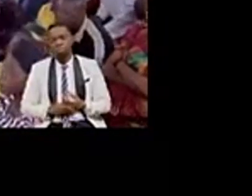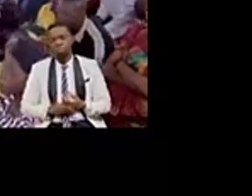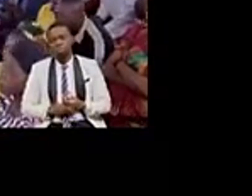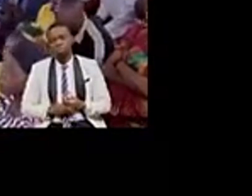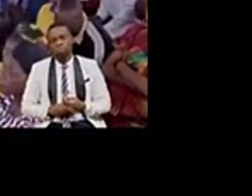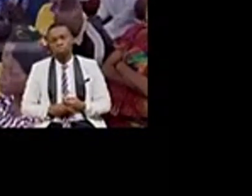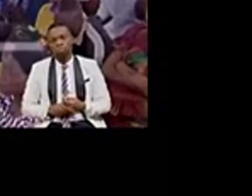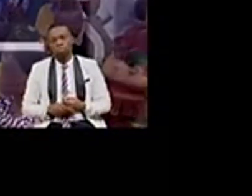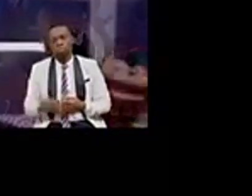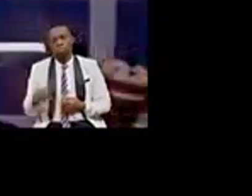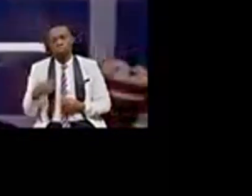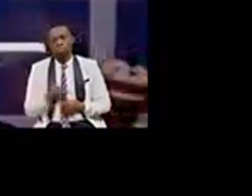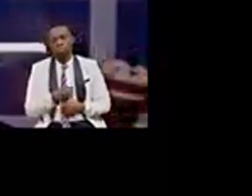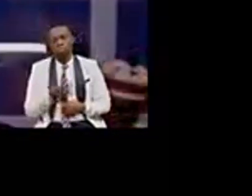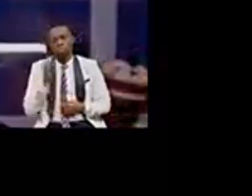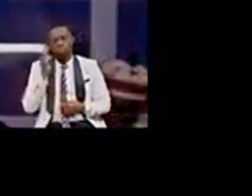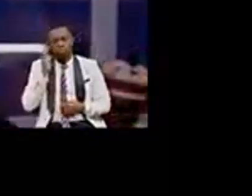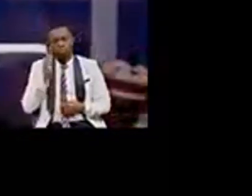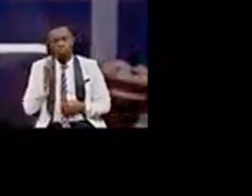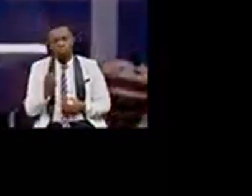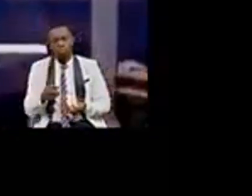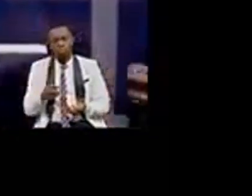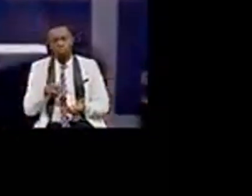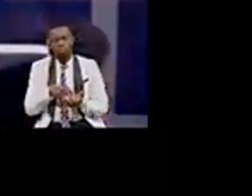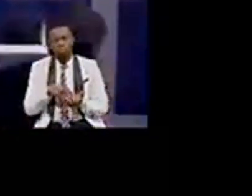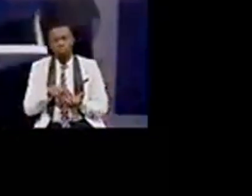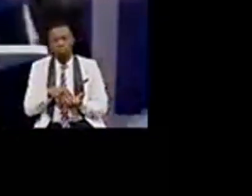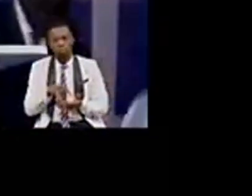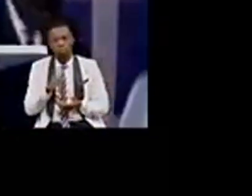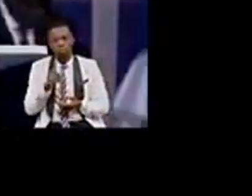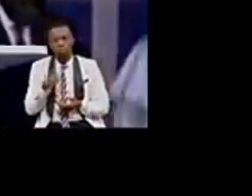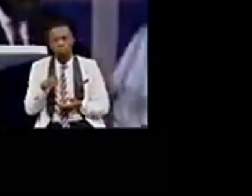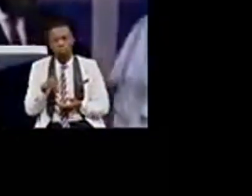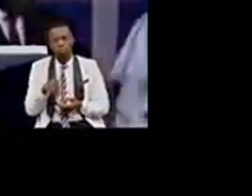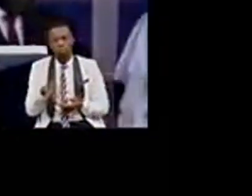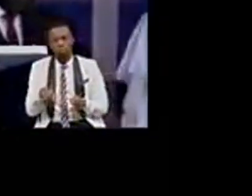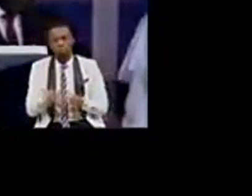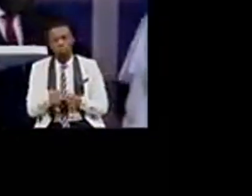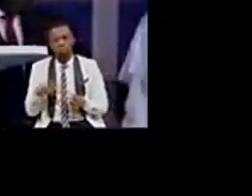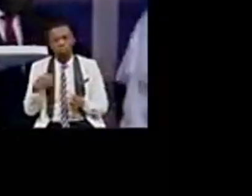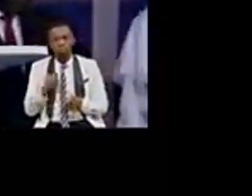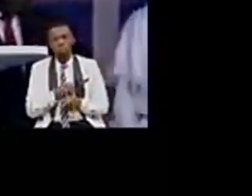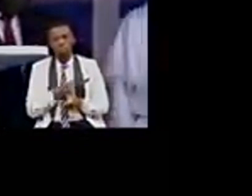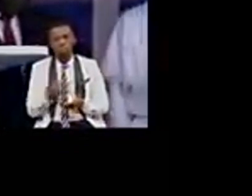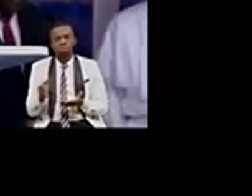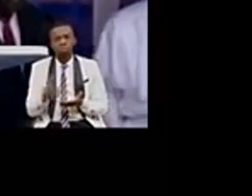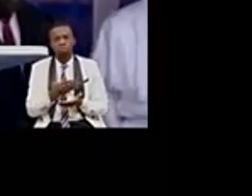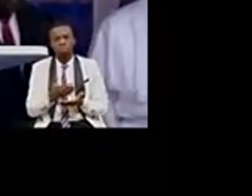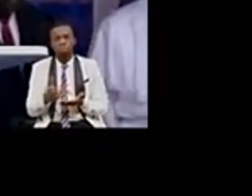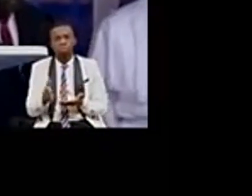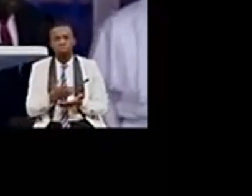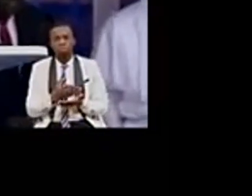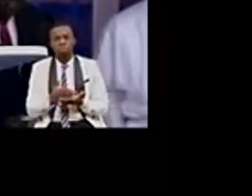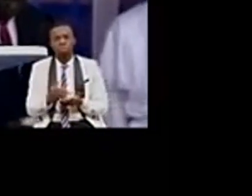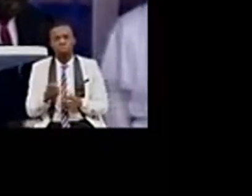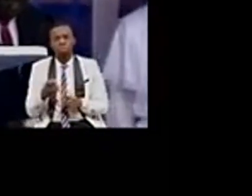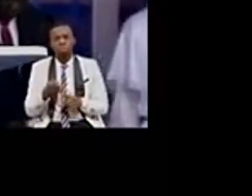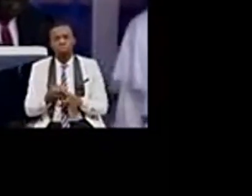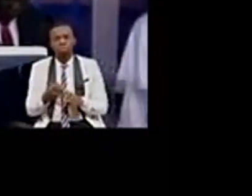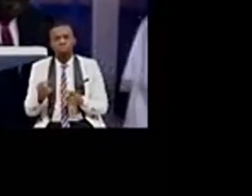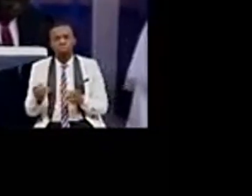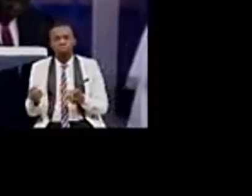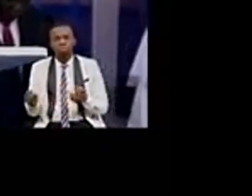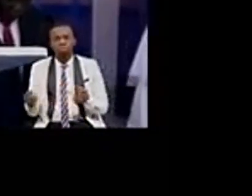We shall rise up on our feet as we sing from the Congress Conference